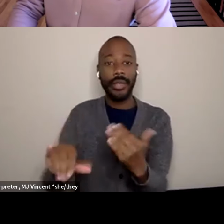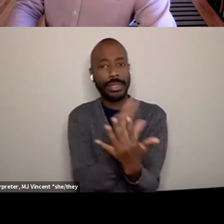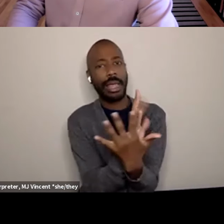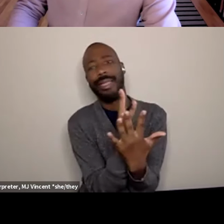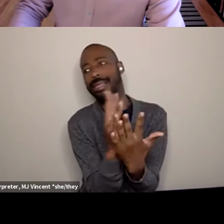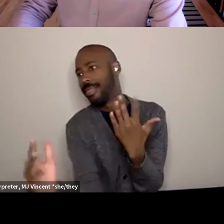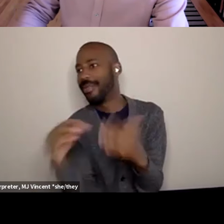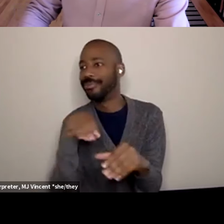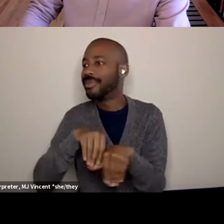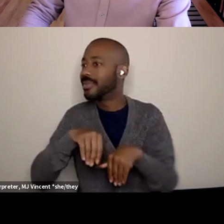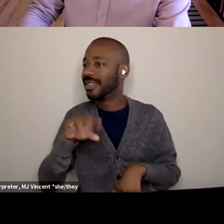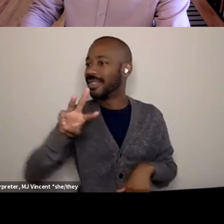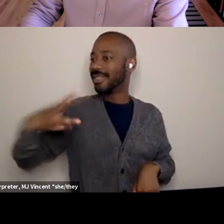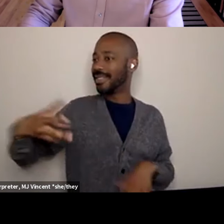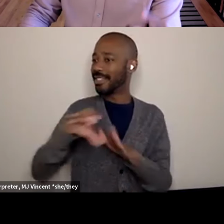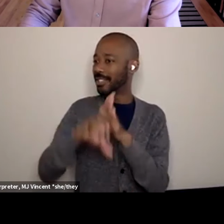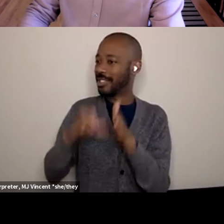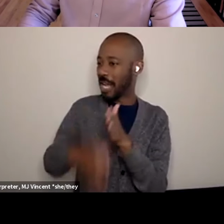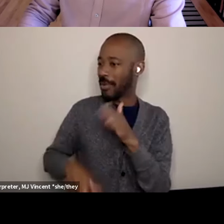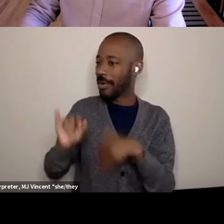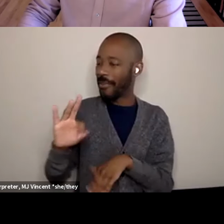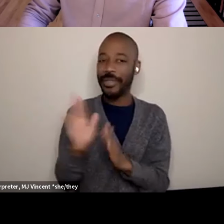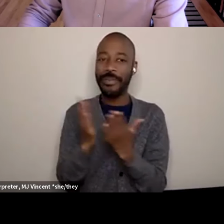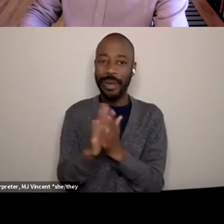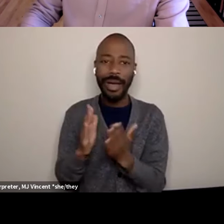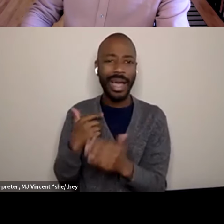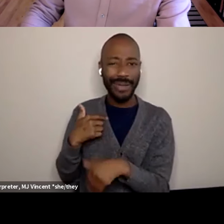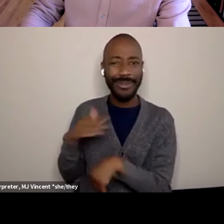I appreciate that. I'm gonna call that out. I appreciate it.